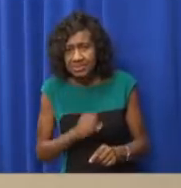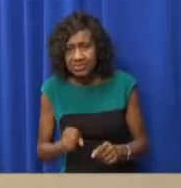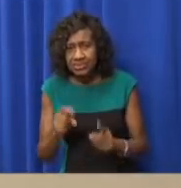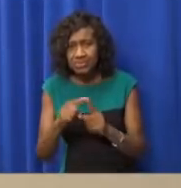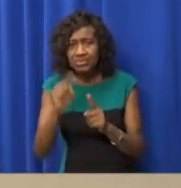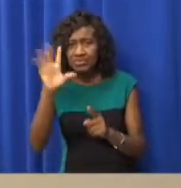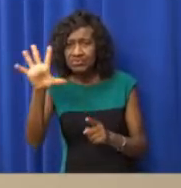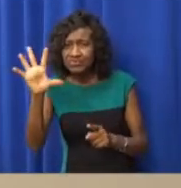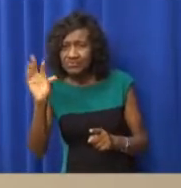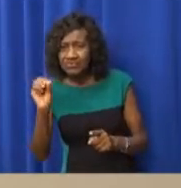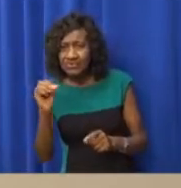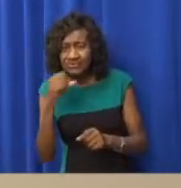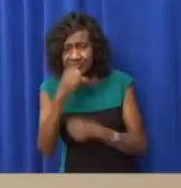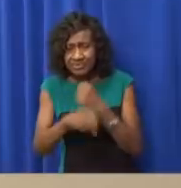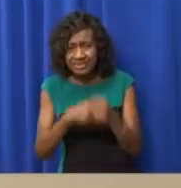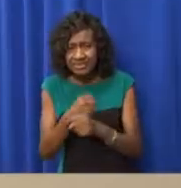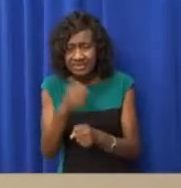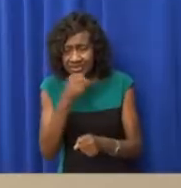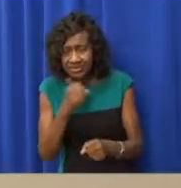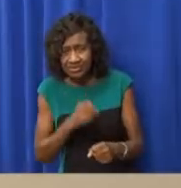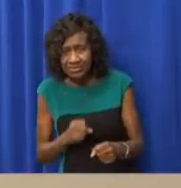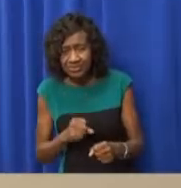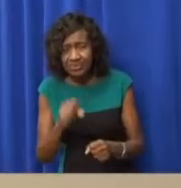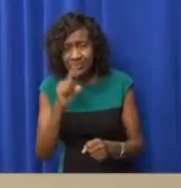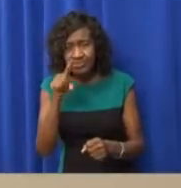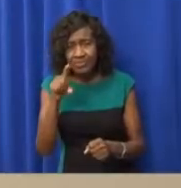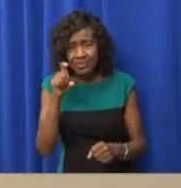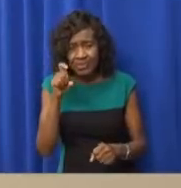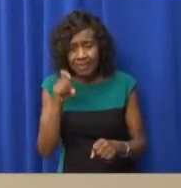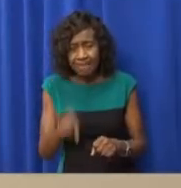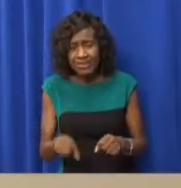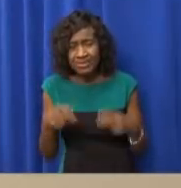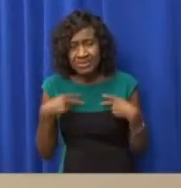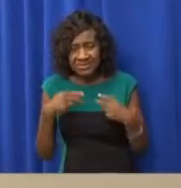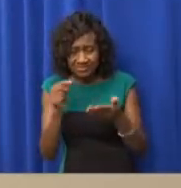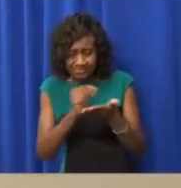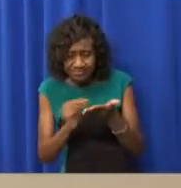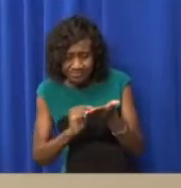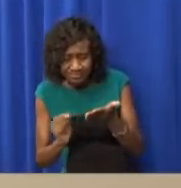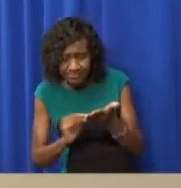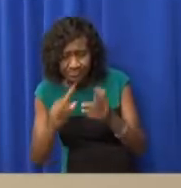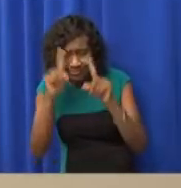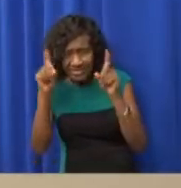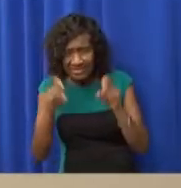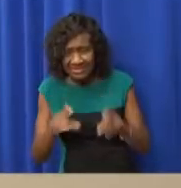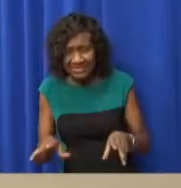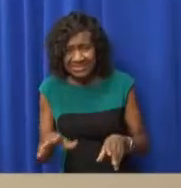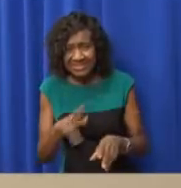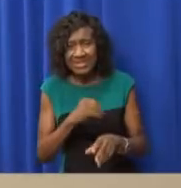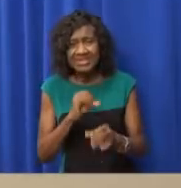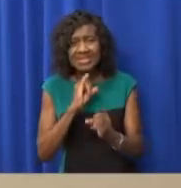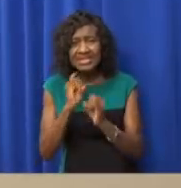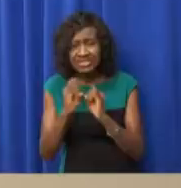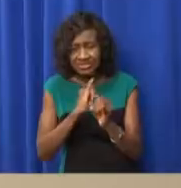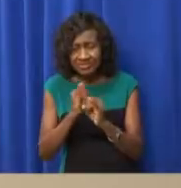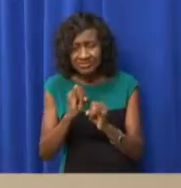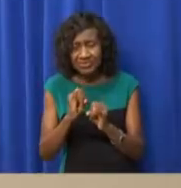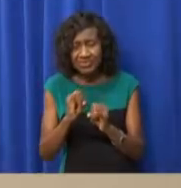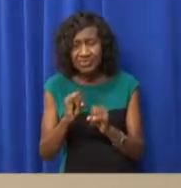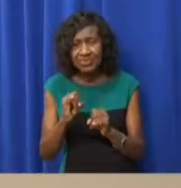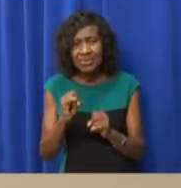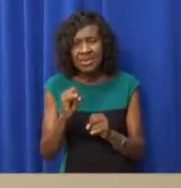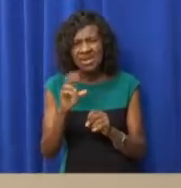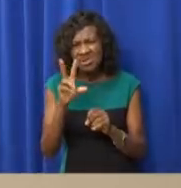pass written and fitness tests and then an interview. Experience is not required, but previous service in the